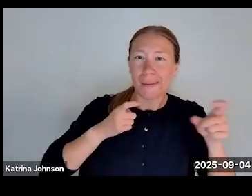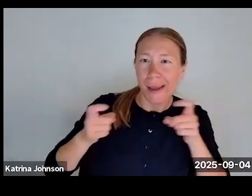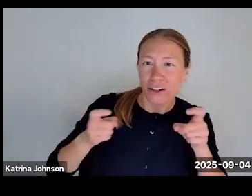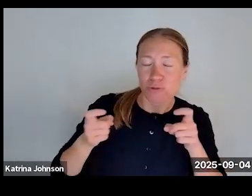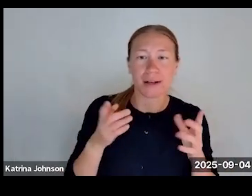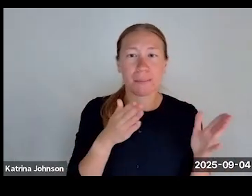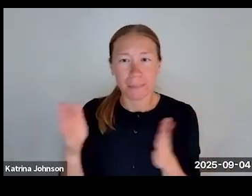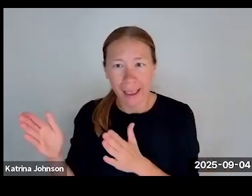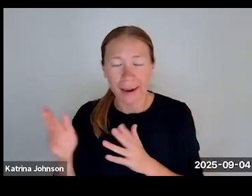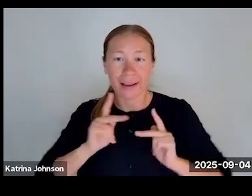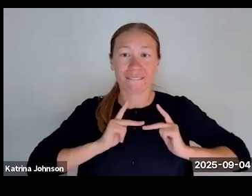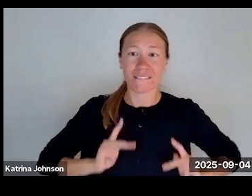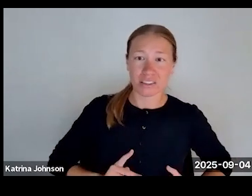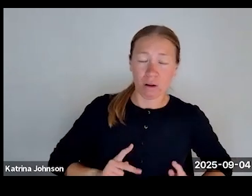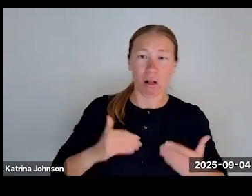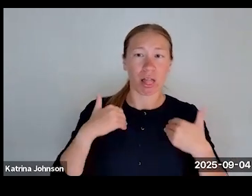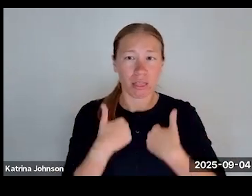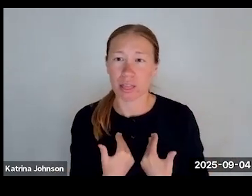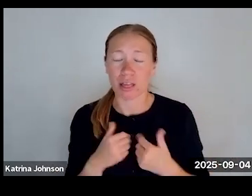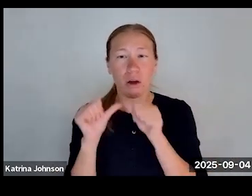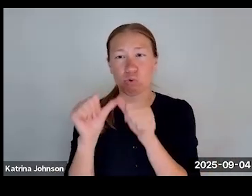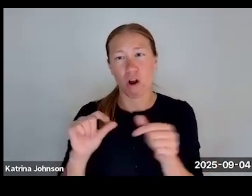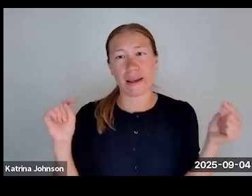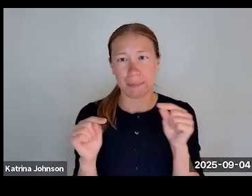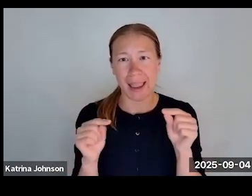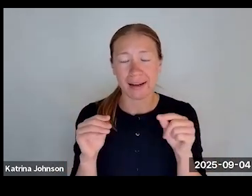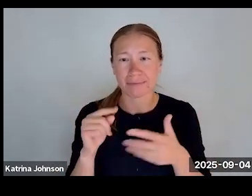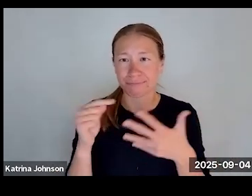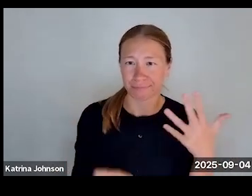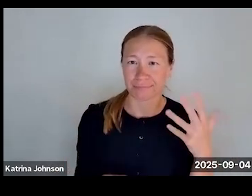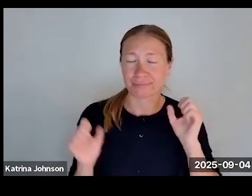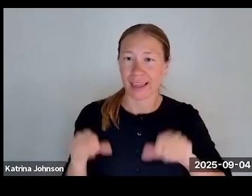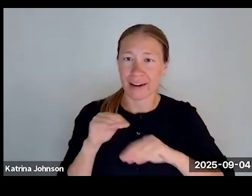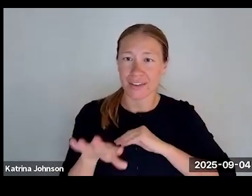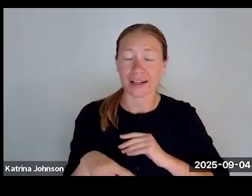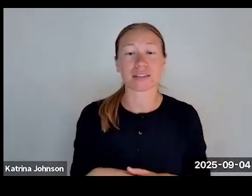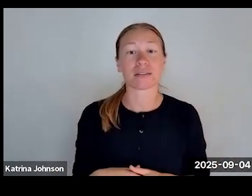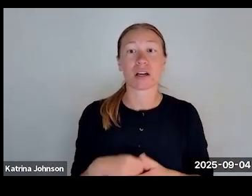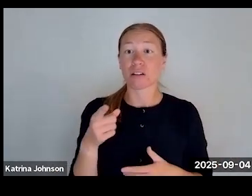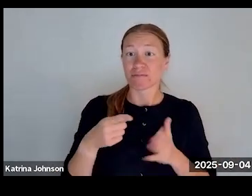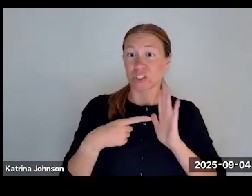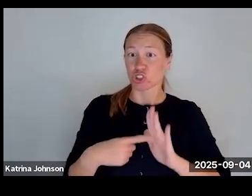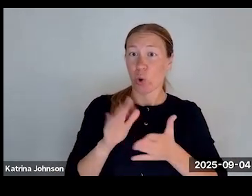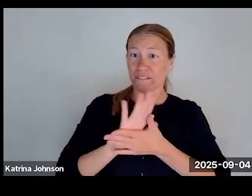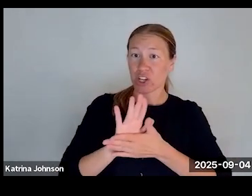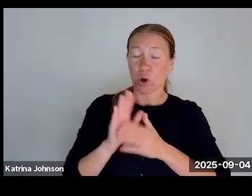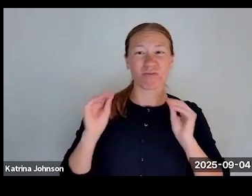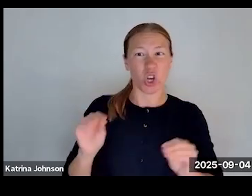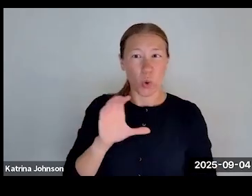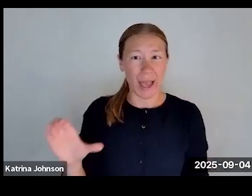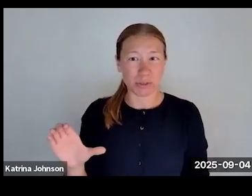planning, physical fatigue, and chronic pain. Showing videos without captions makes